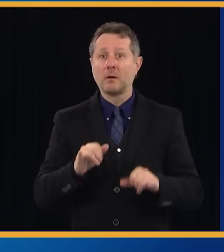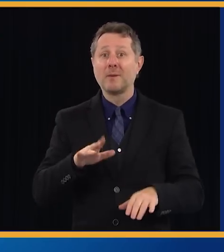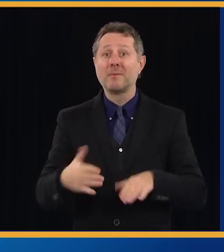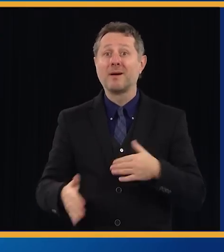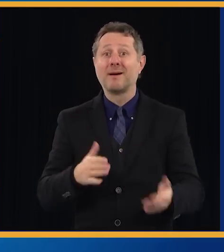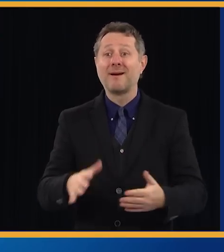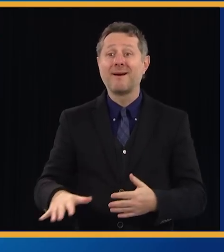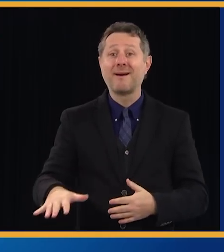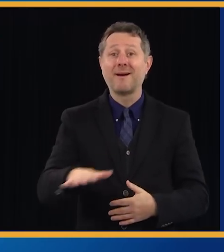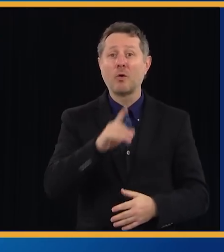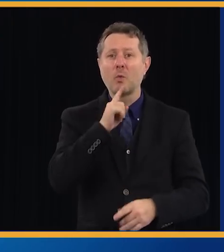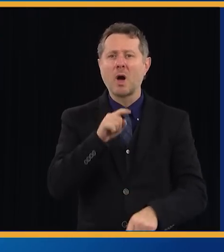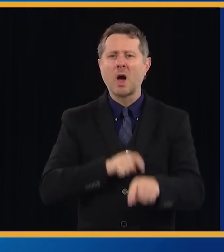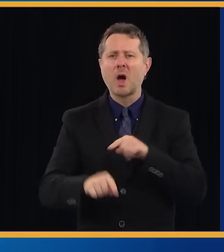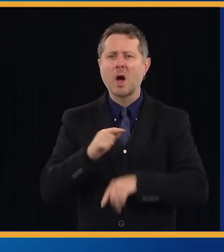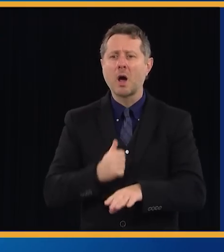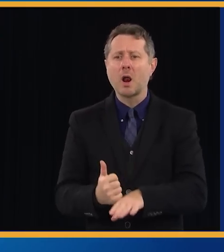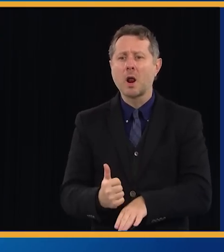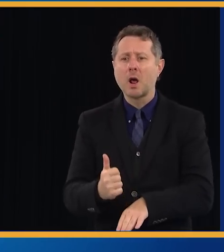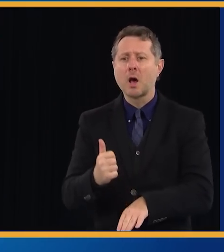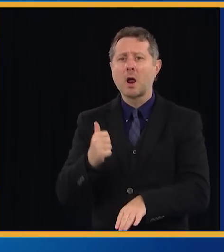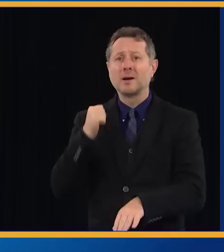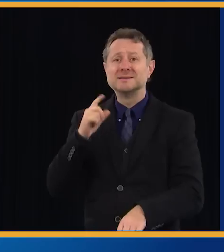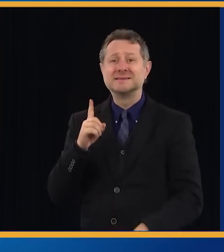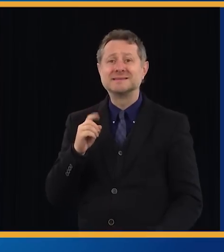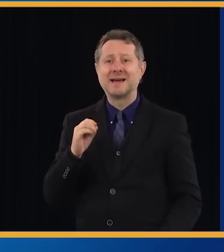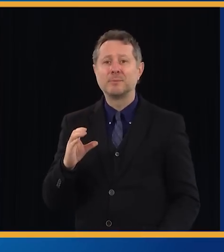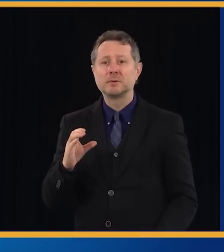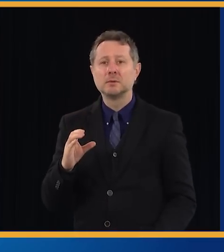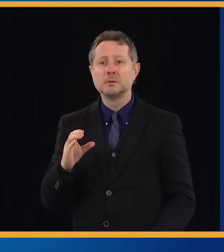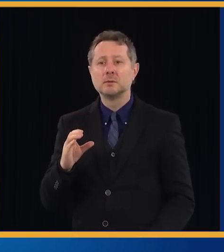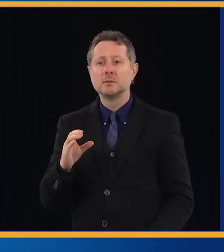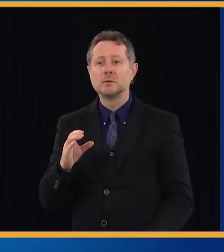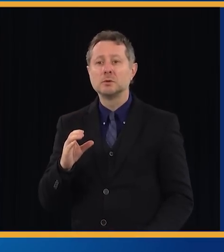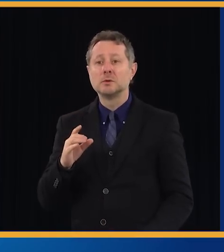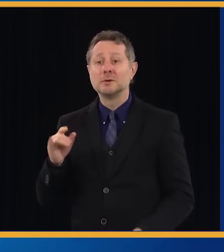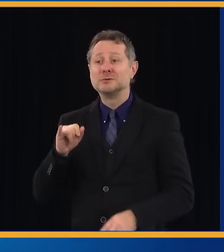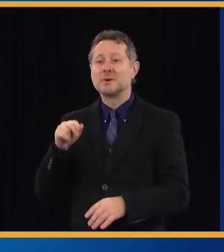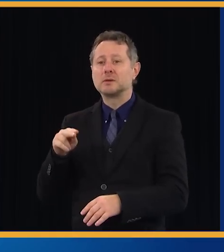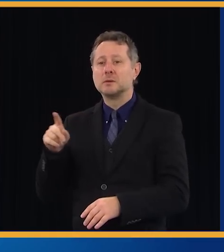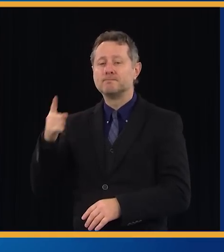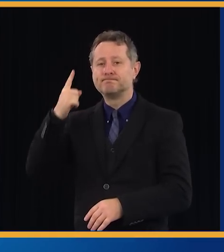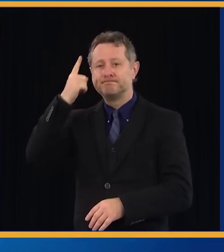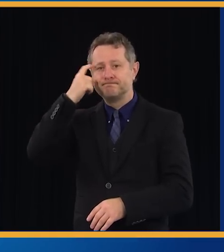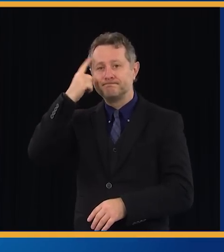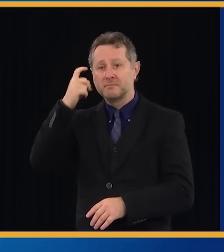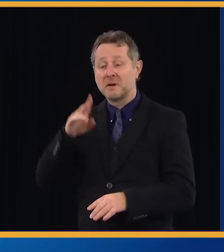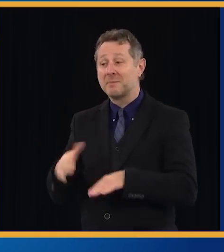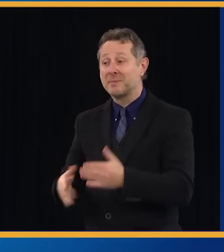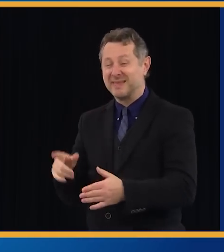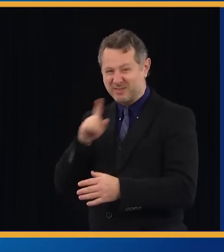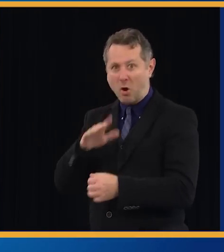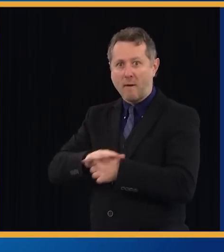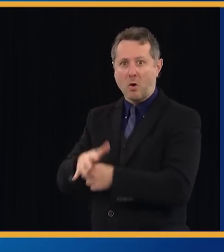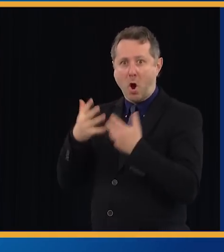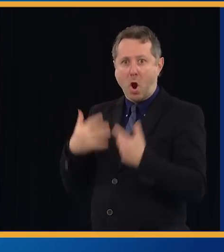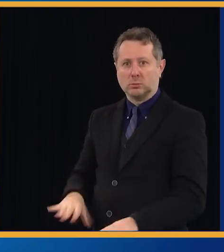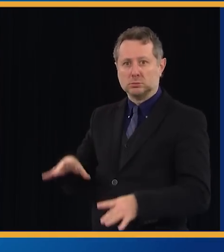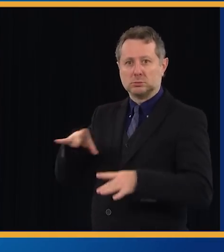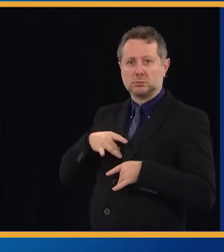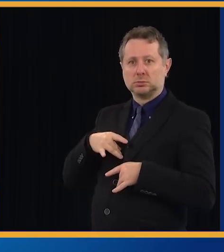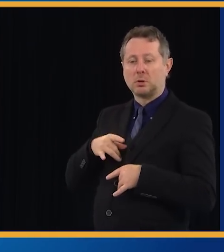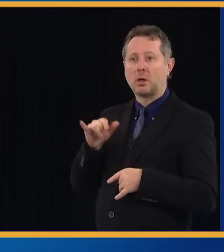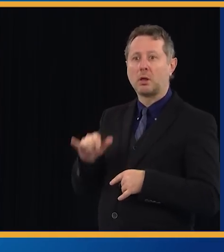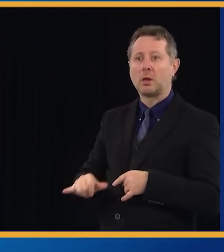last December or January that they believe were COVID-related. And people didn't